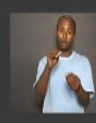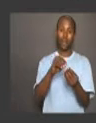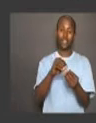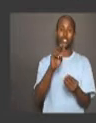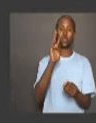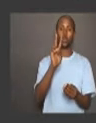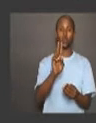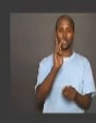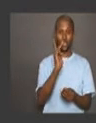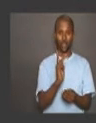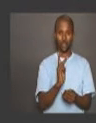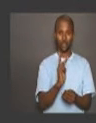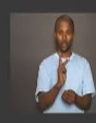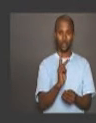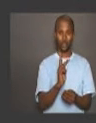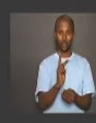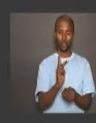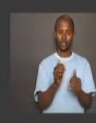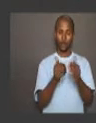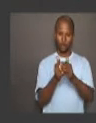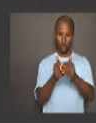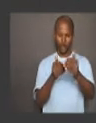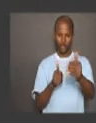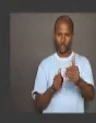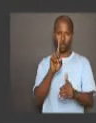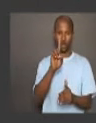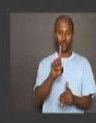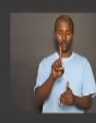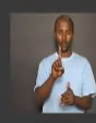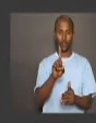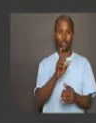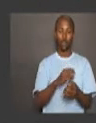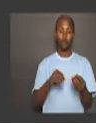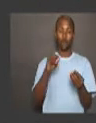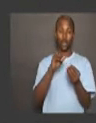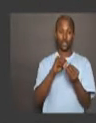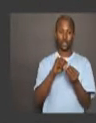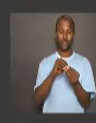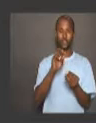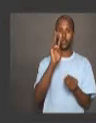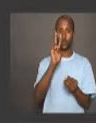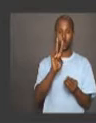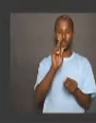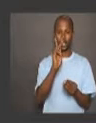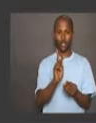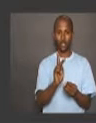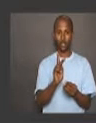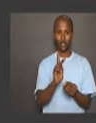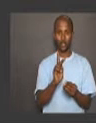plus 2k minus 1 plus